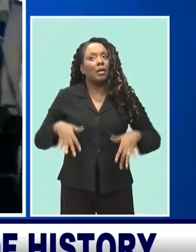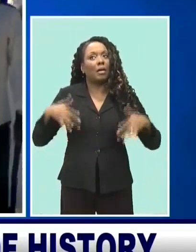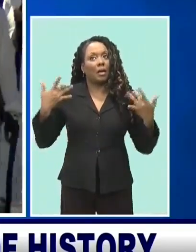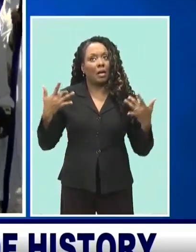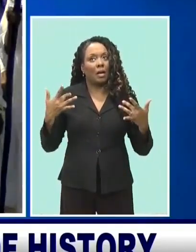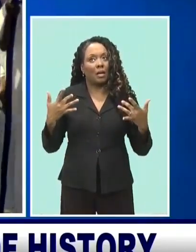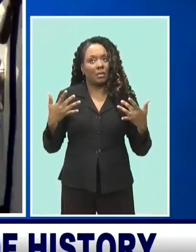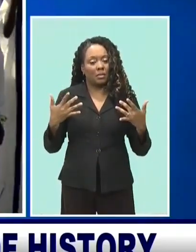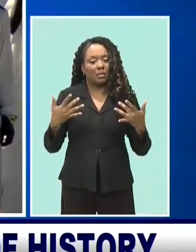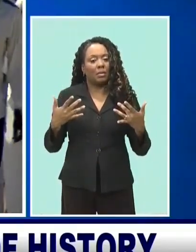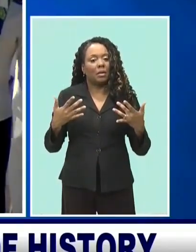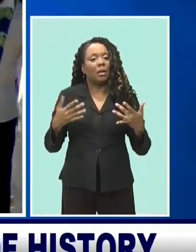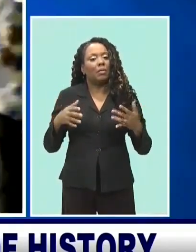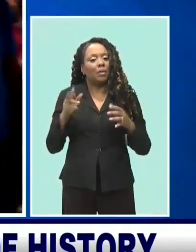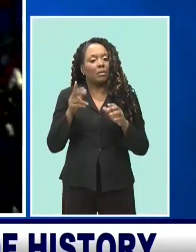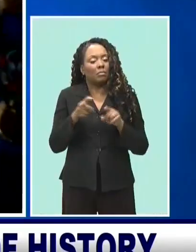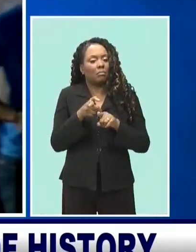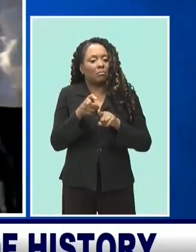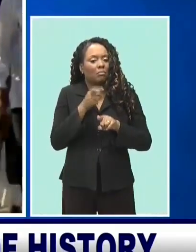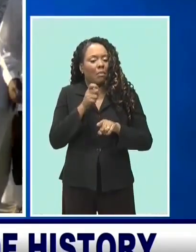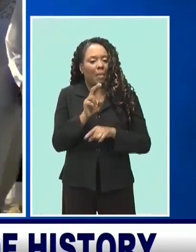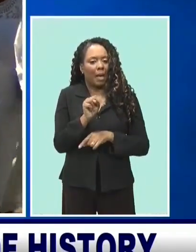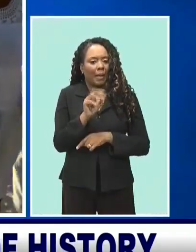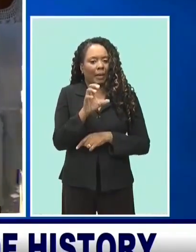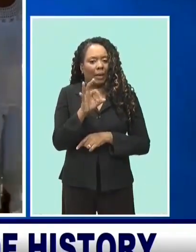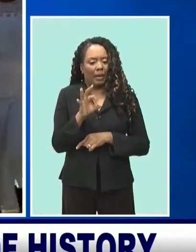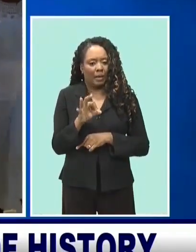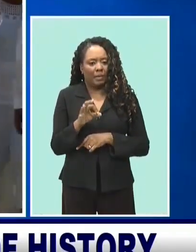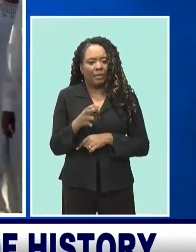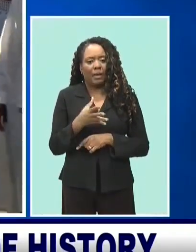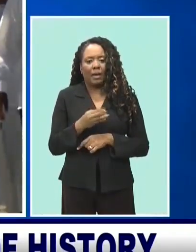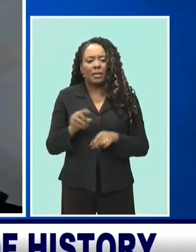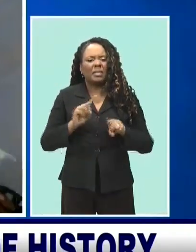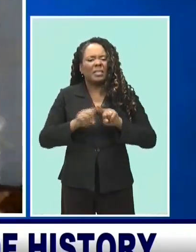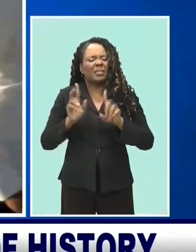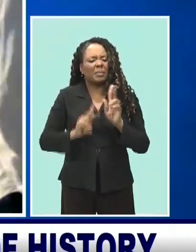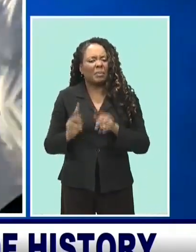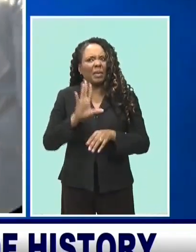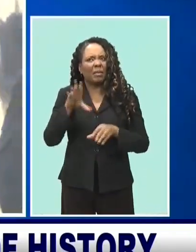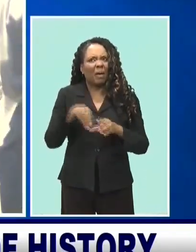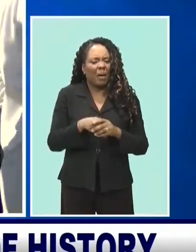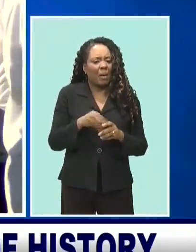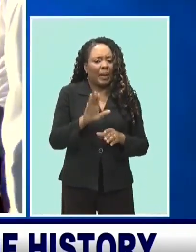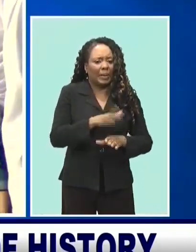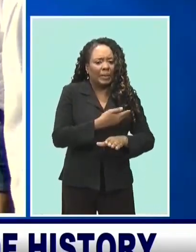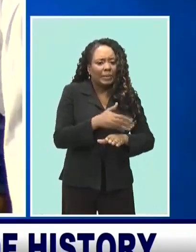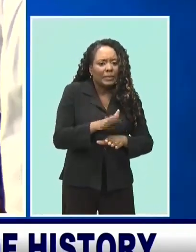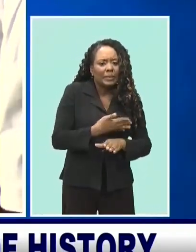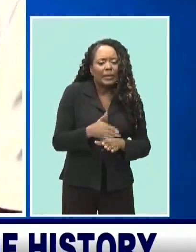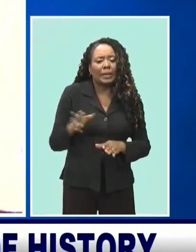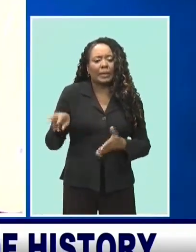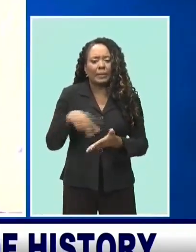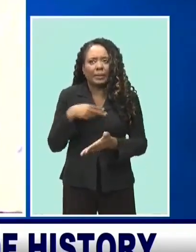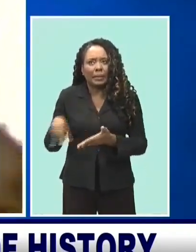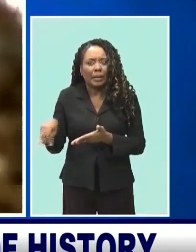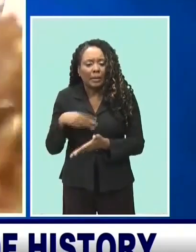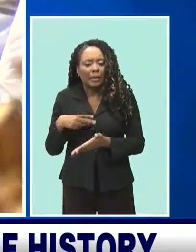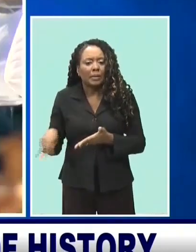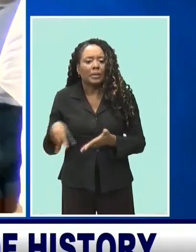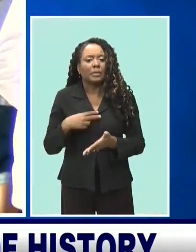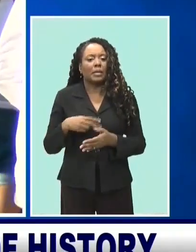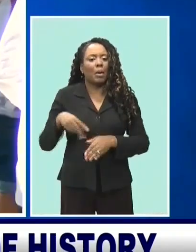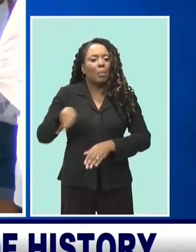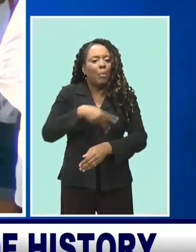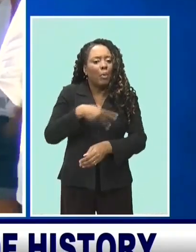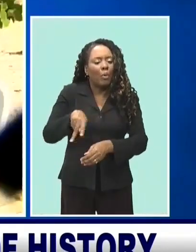Cultural Foundation and featured performances from the likes of Adrian Green and the Pineland Creative Workshop. Chief Cultural Officer at the